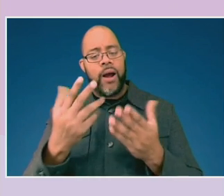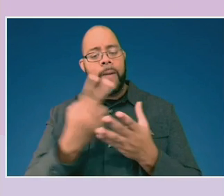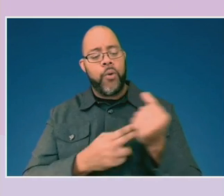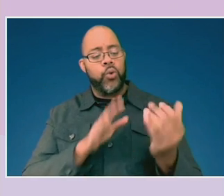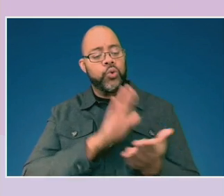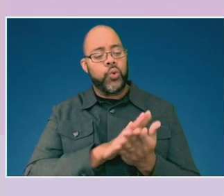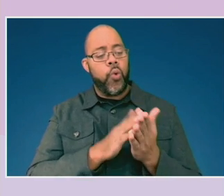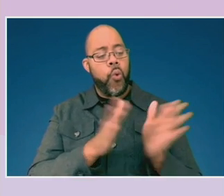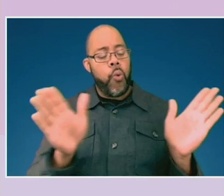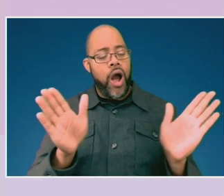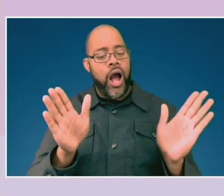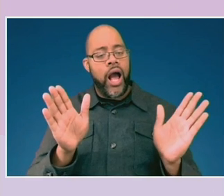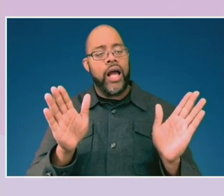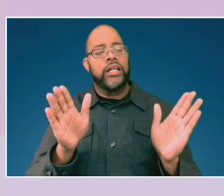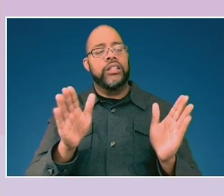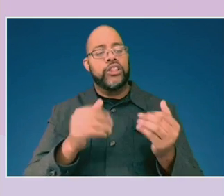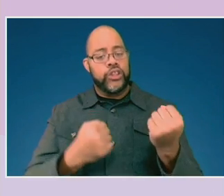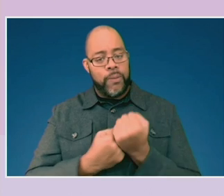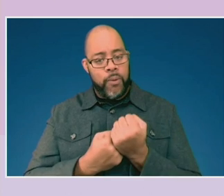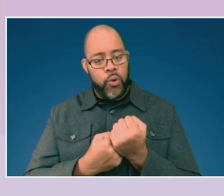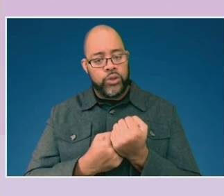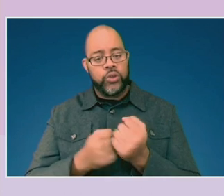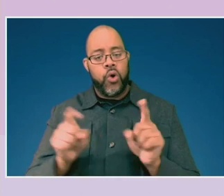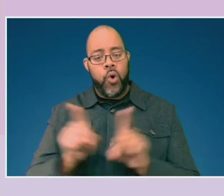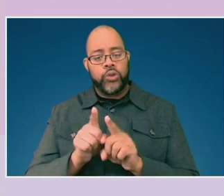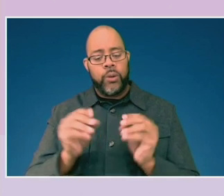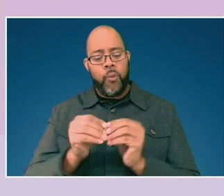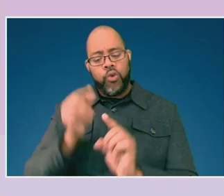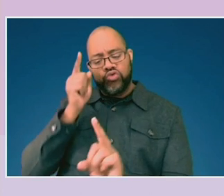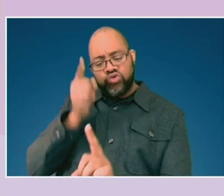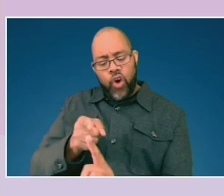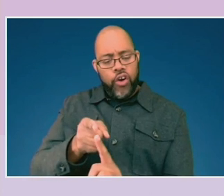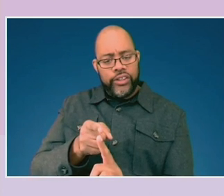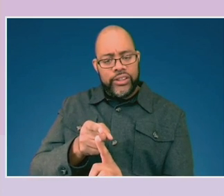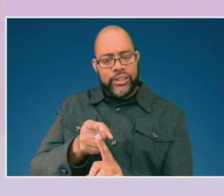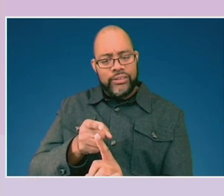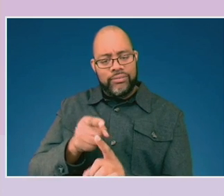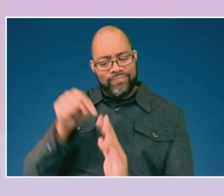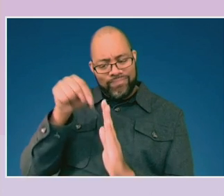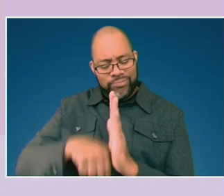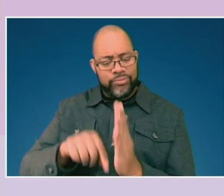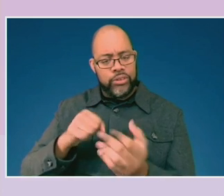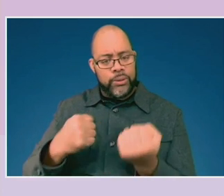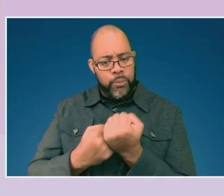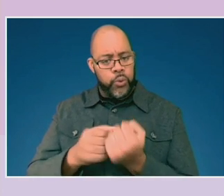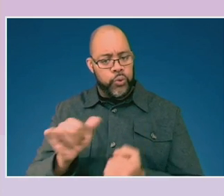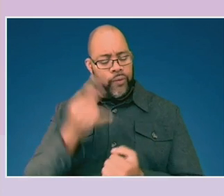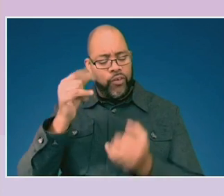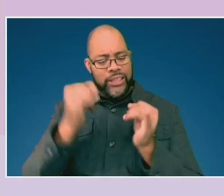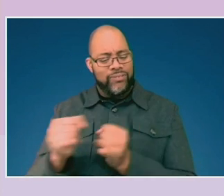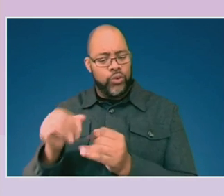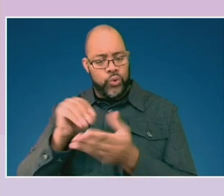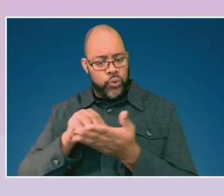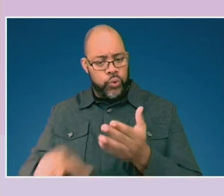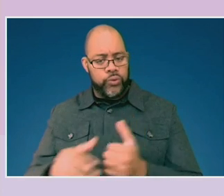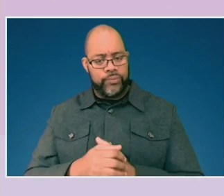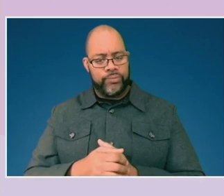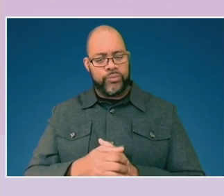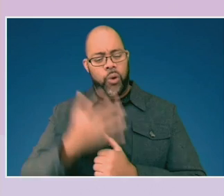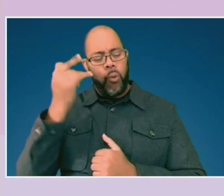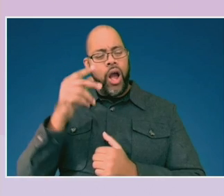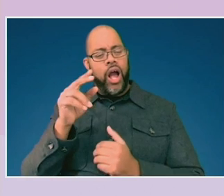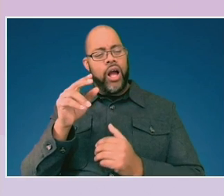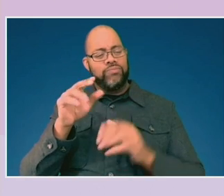school-wide universal supports as well as more targeted and intensive supports for individual students. Why are